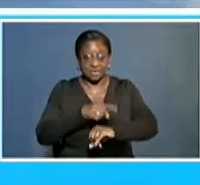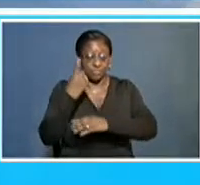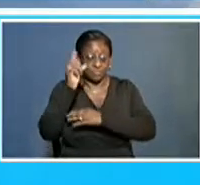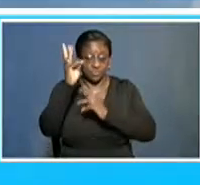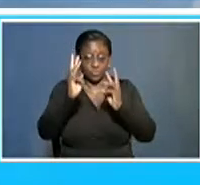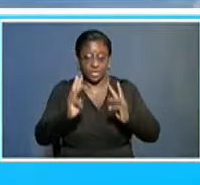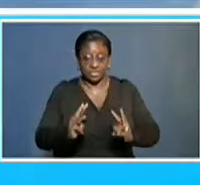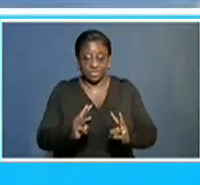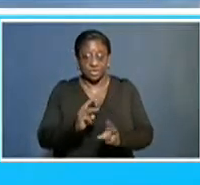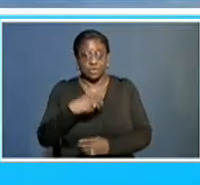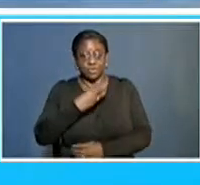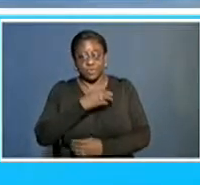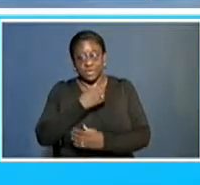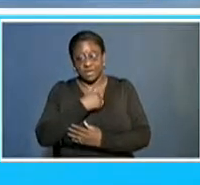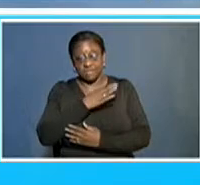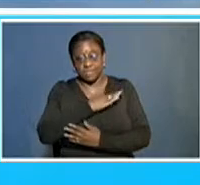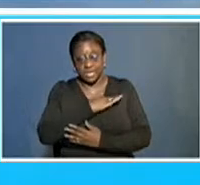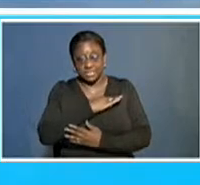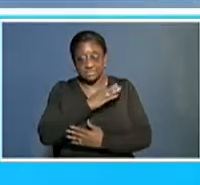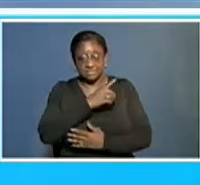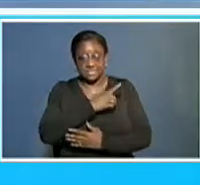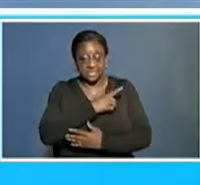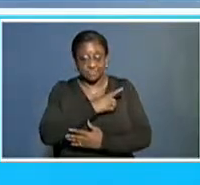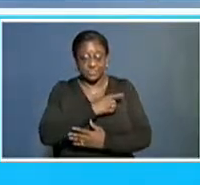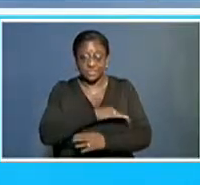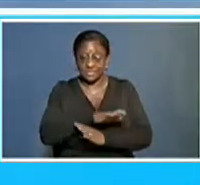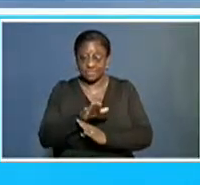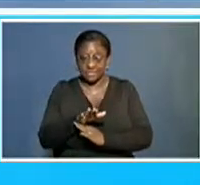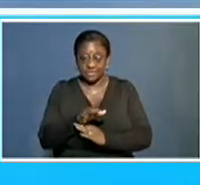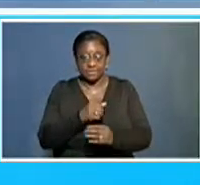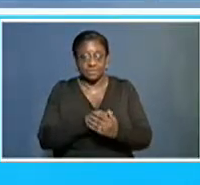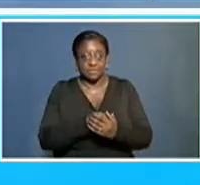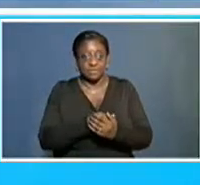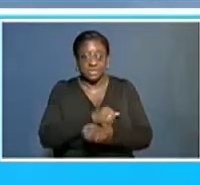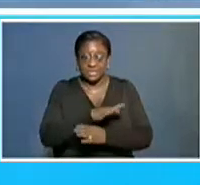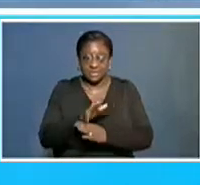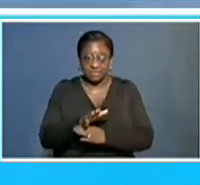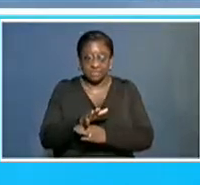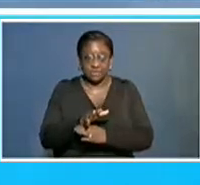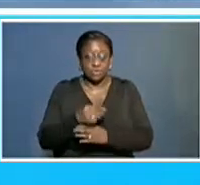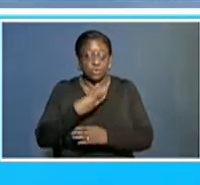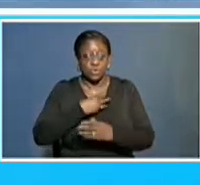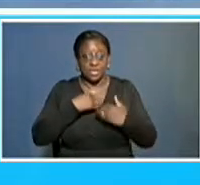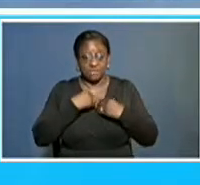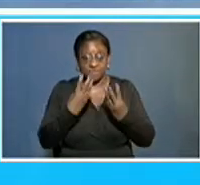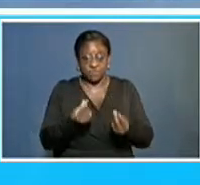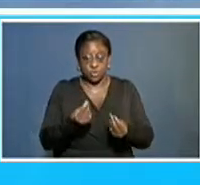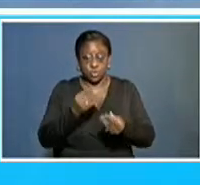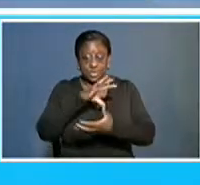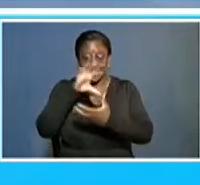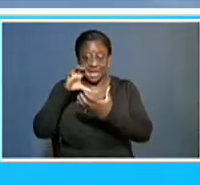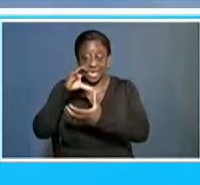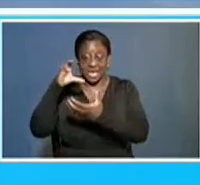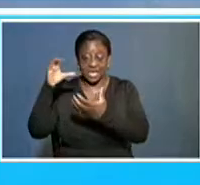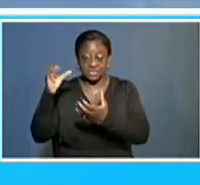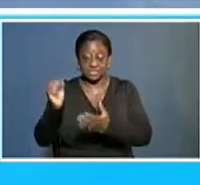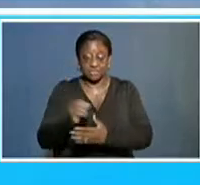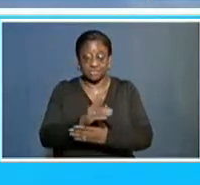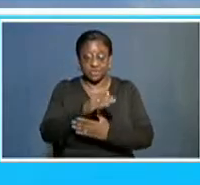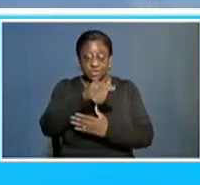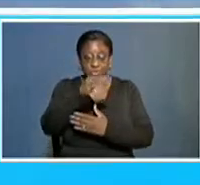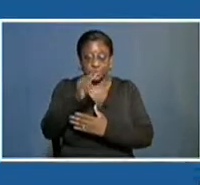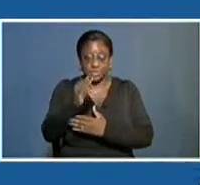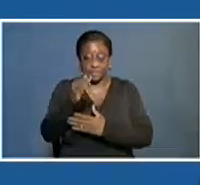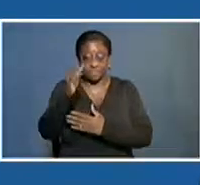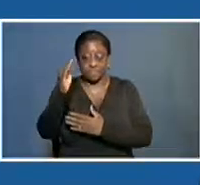Island weather with Chief Meteorologist Basil Dean. Good evening, Basil. Good evening, Makisha. We have a few clouds again this evening, floating around. Temperature